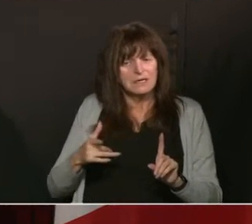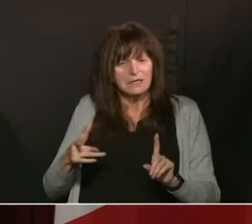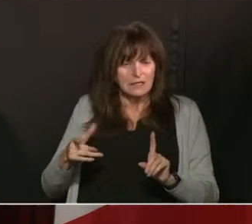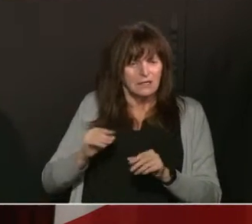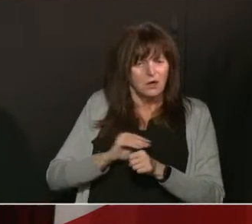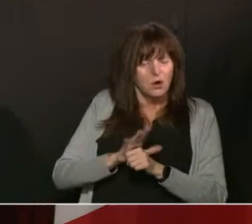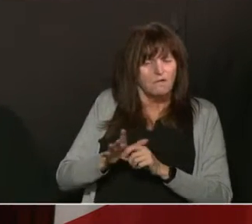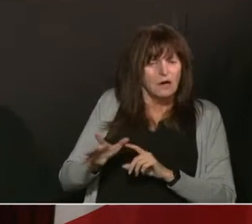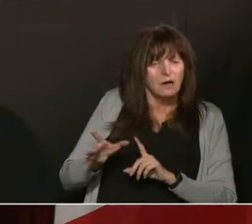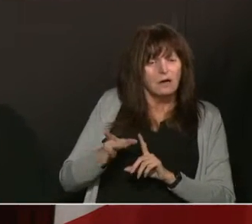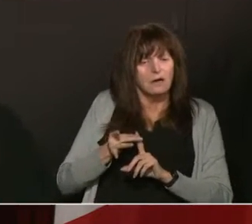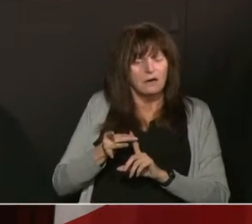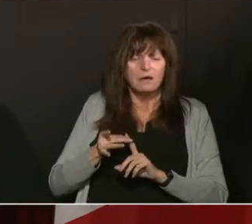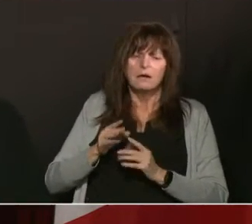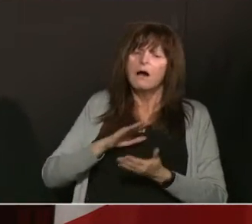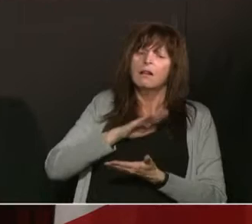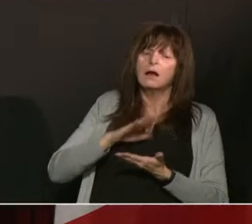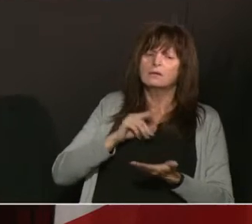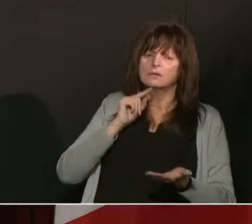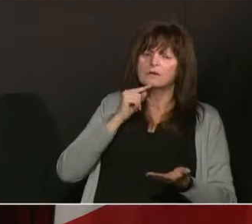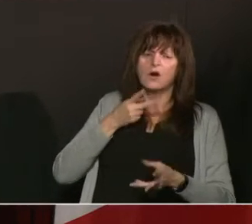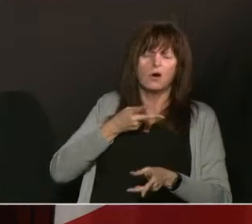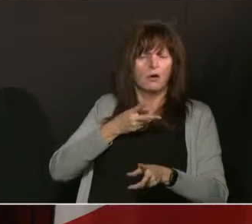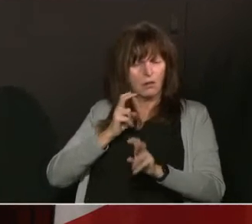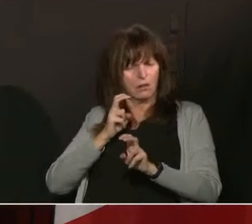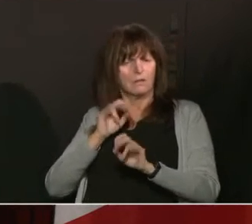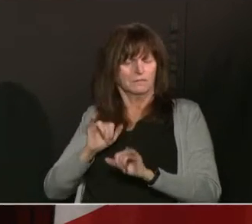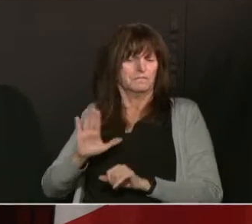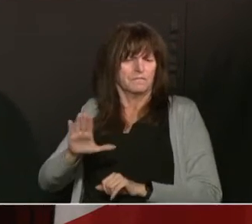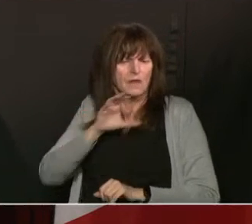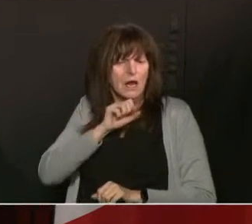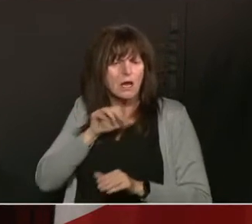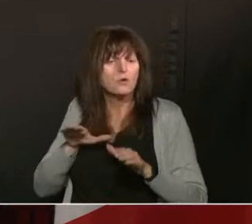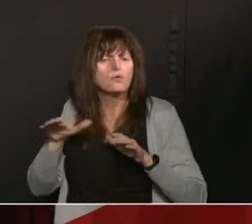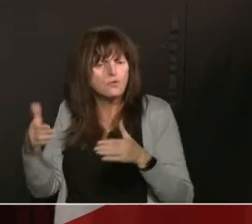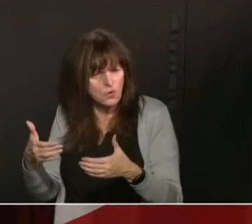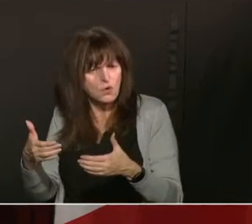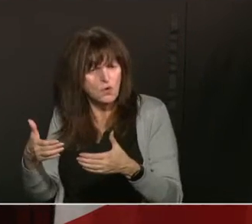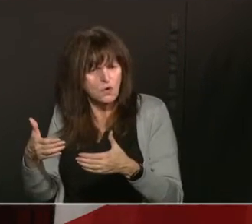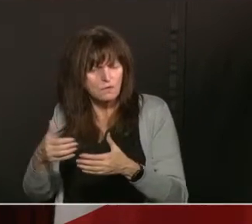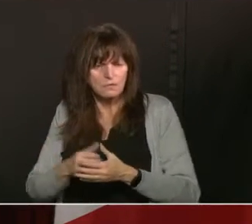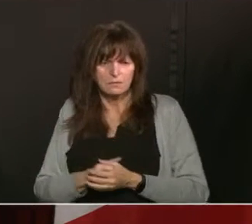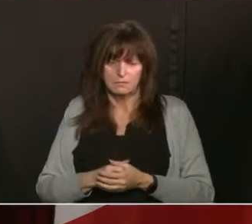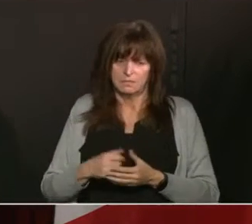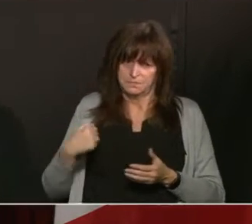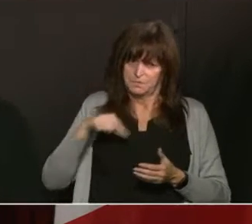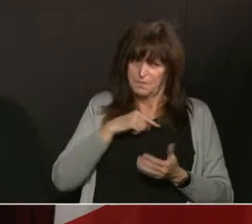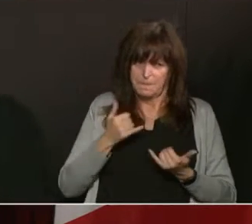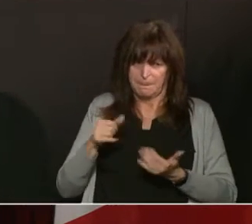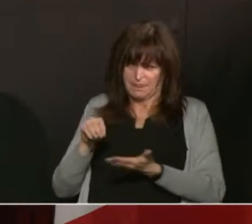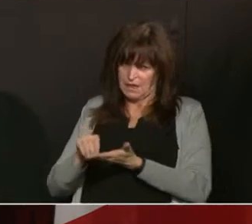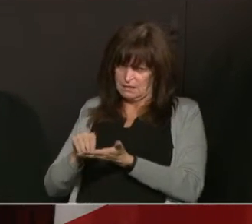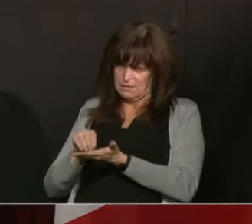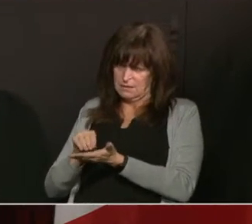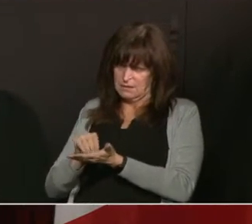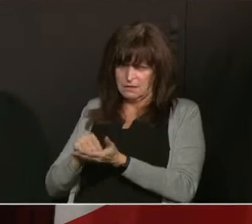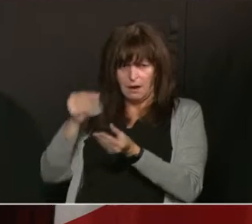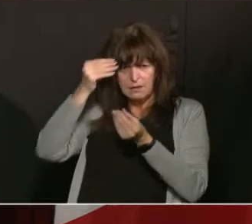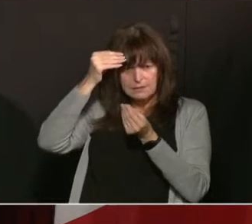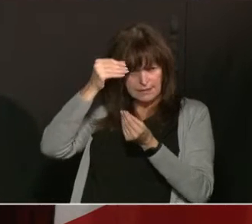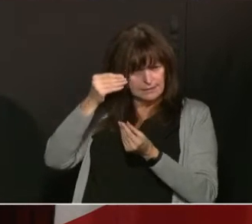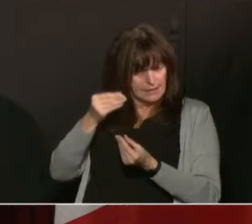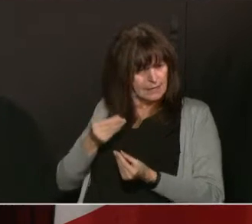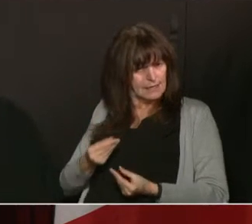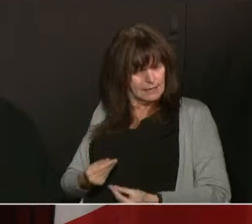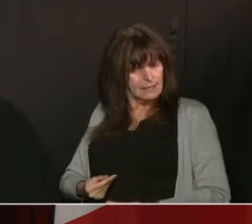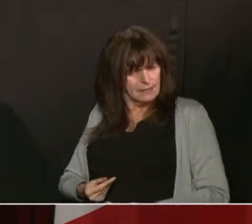admission in Ontario. We're looking at collecting that data for ourselves and nationally, trying to ensure that together